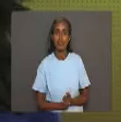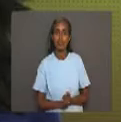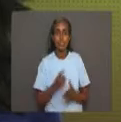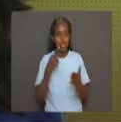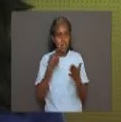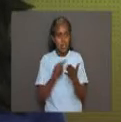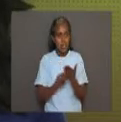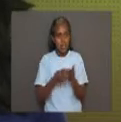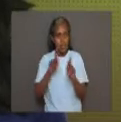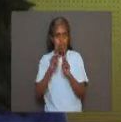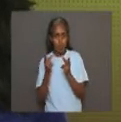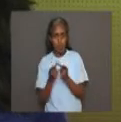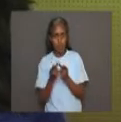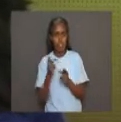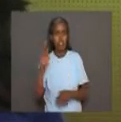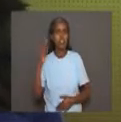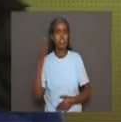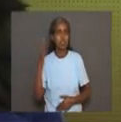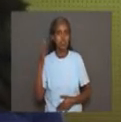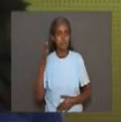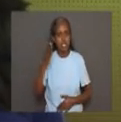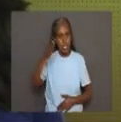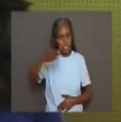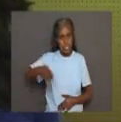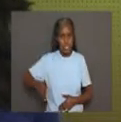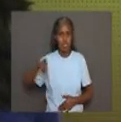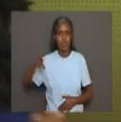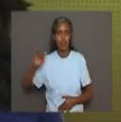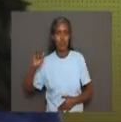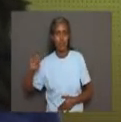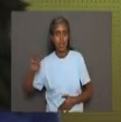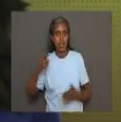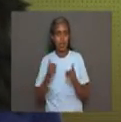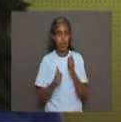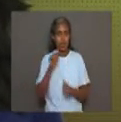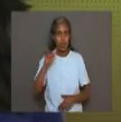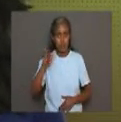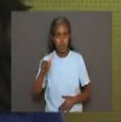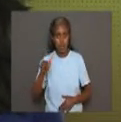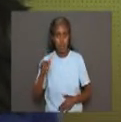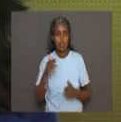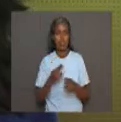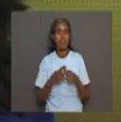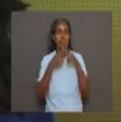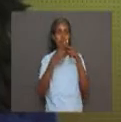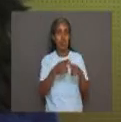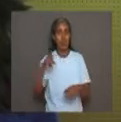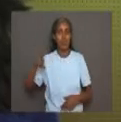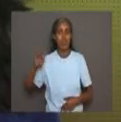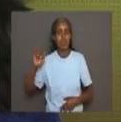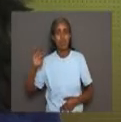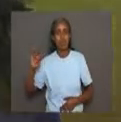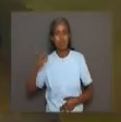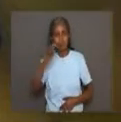These portions resemble slices of pie, which is why it is called a pie